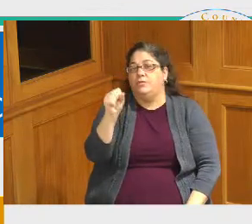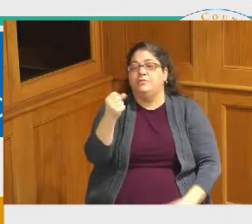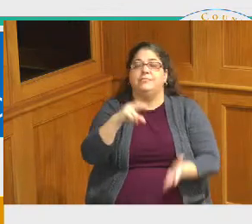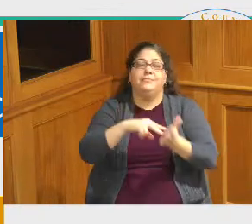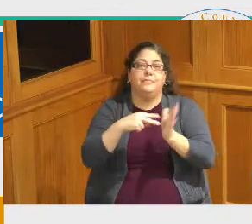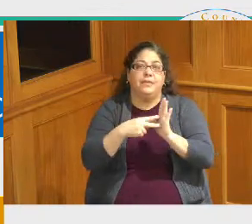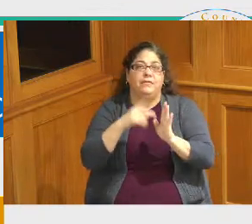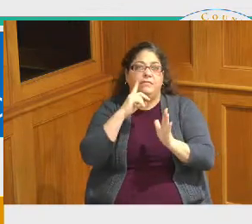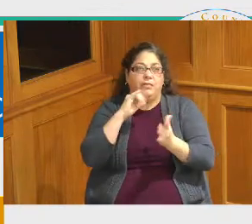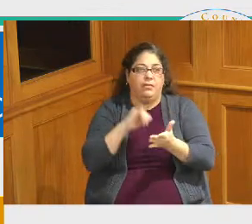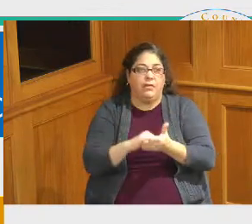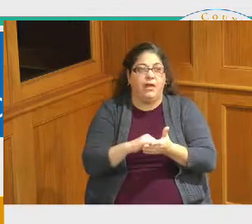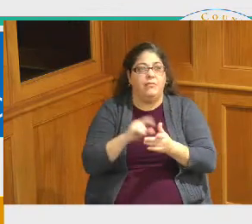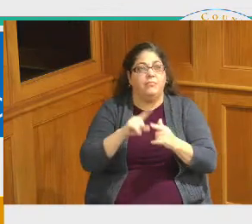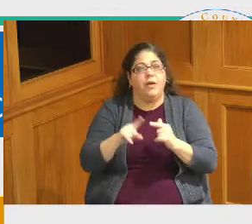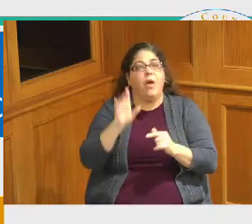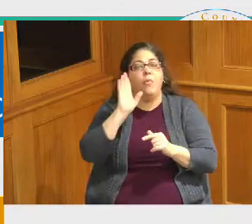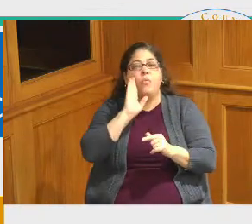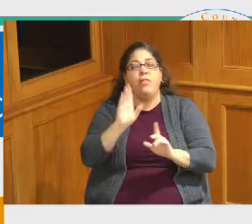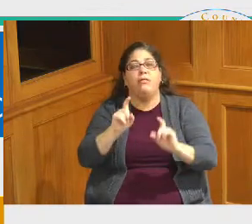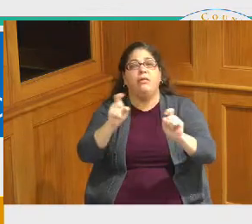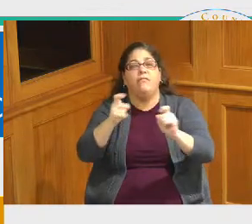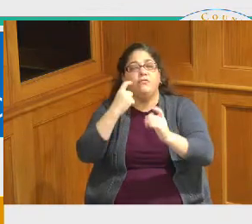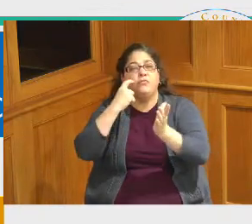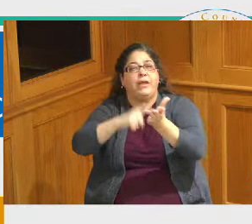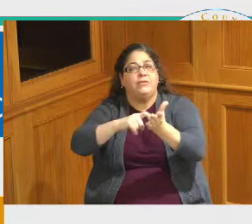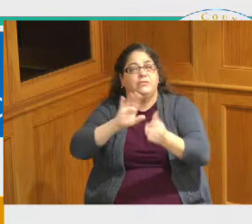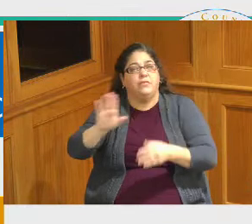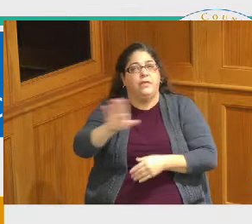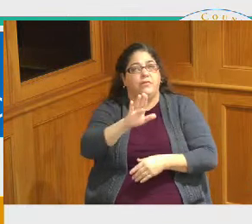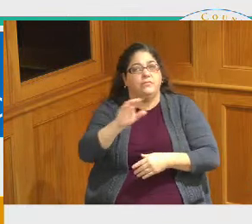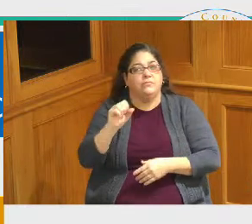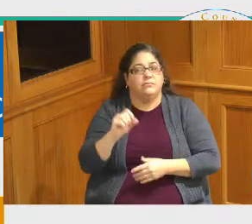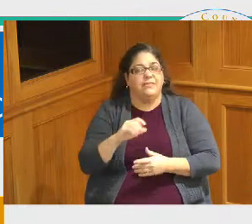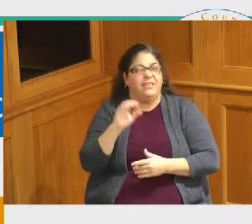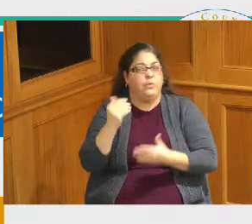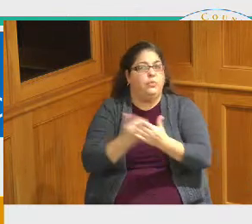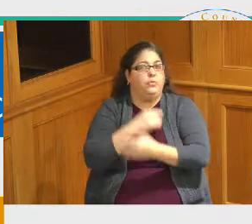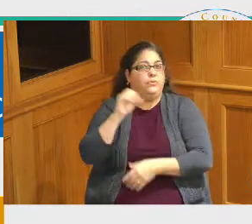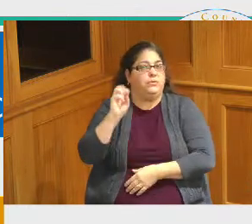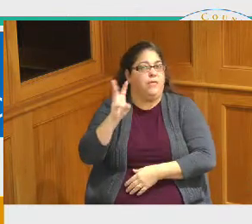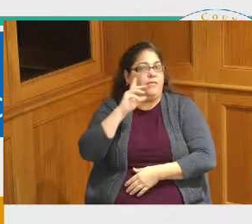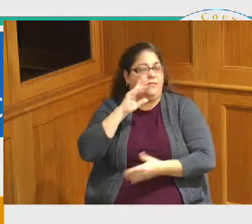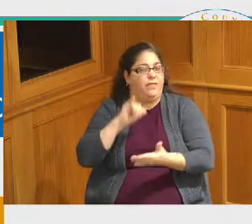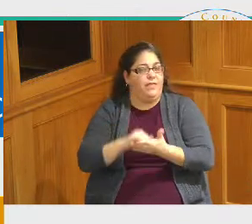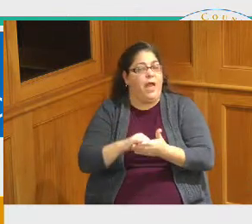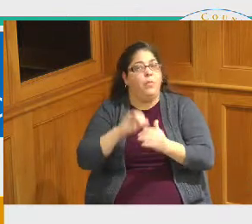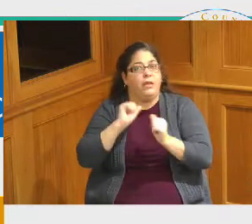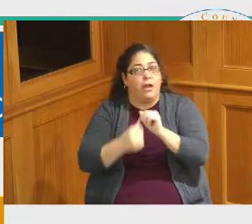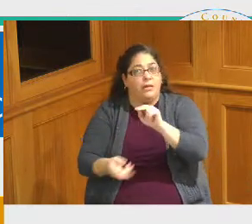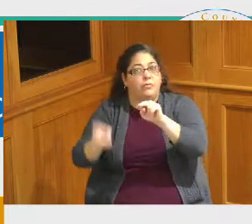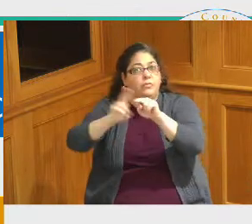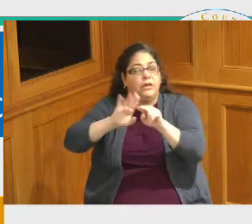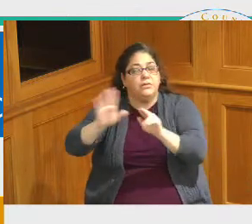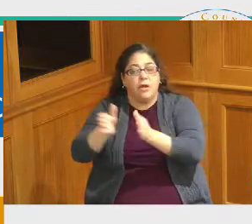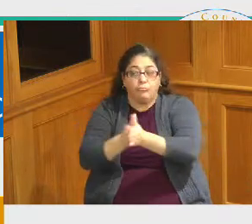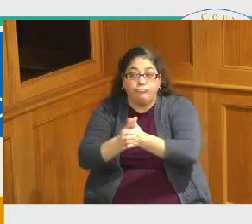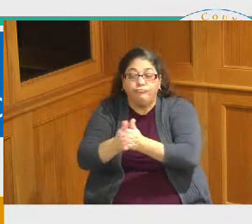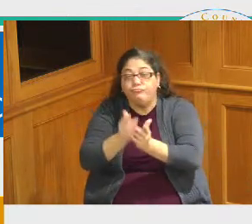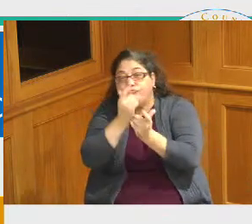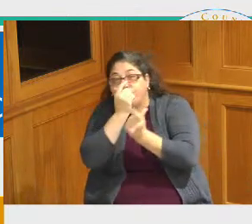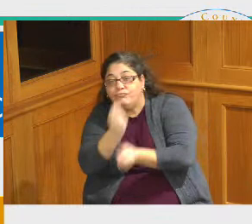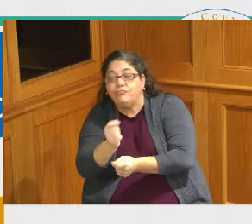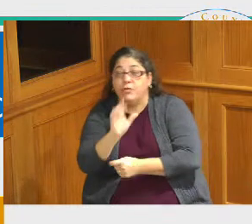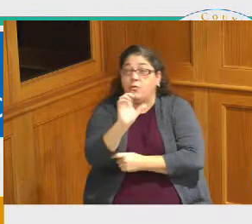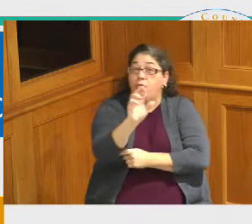different positions, but that's really what this is related to. It allows us to increase that engagement. It helps promote our